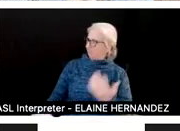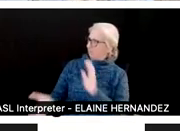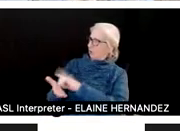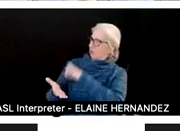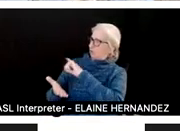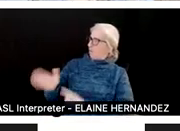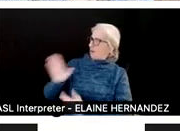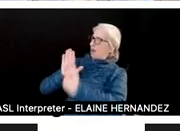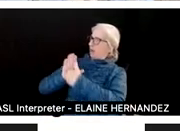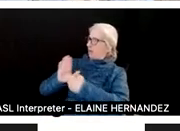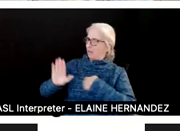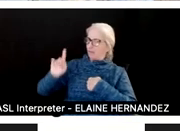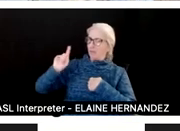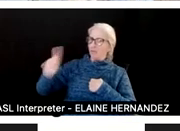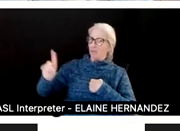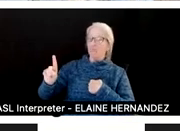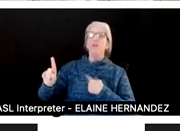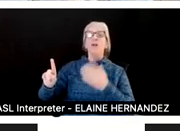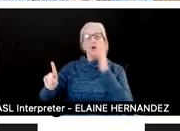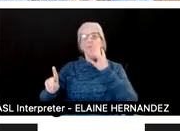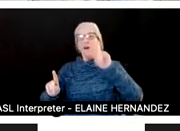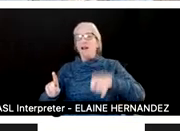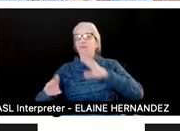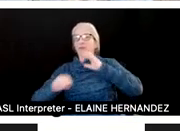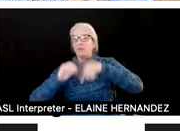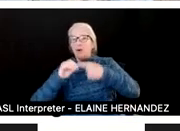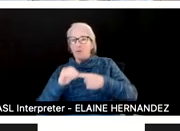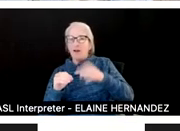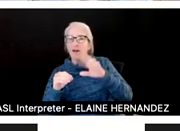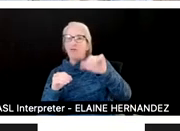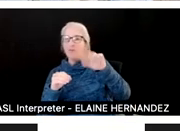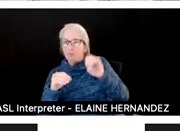who is a recent immigrant. Next slide.